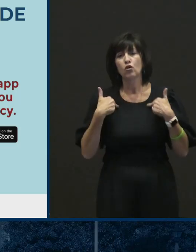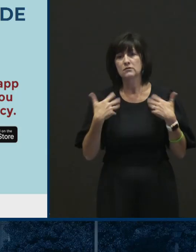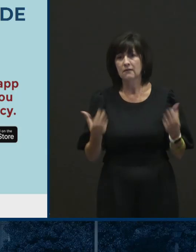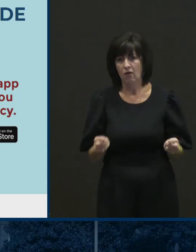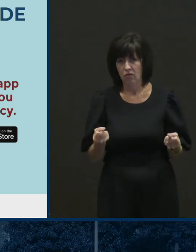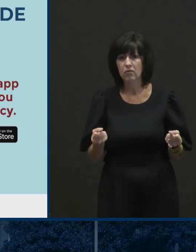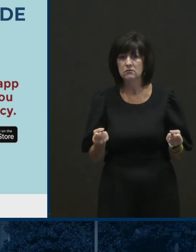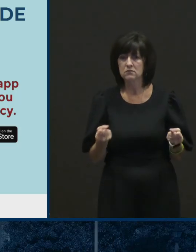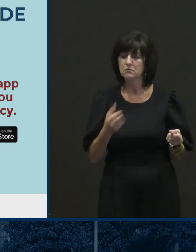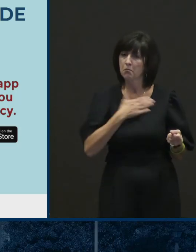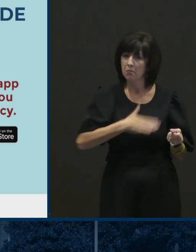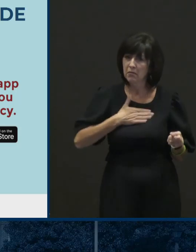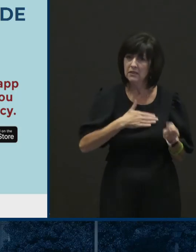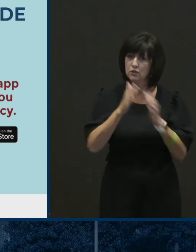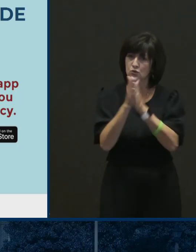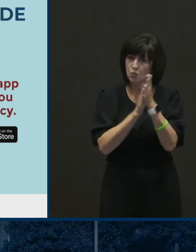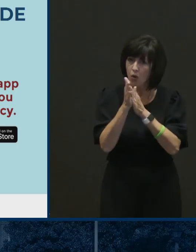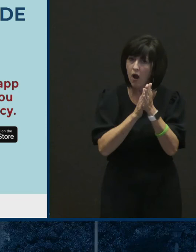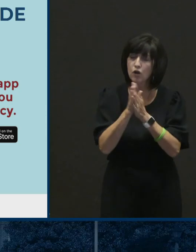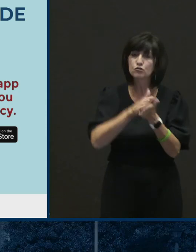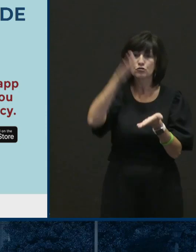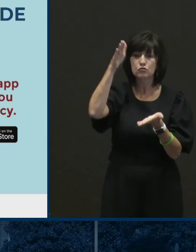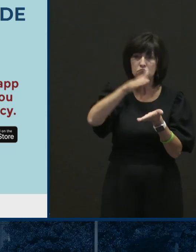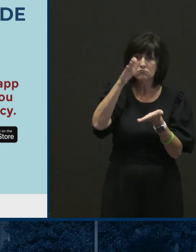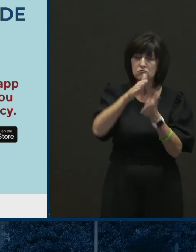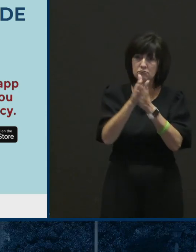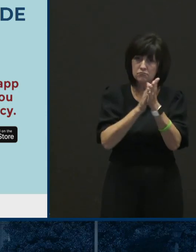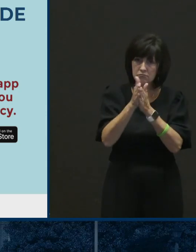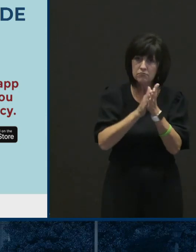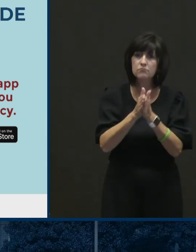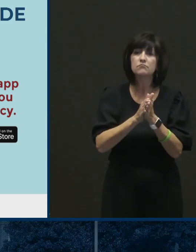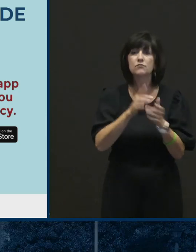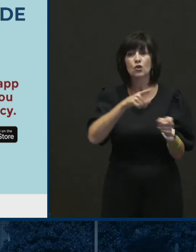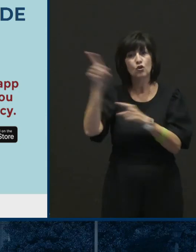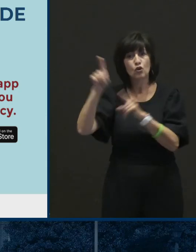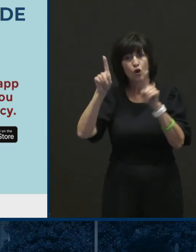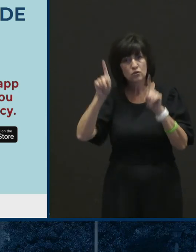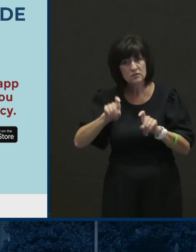hands, get tested, wear a face covering, and wear